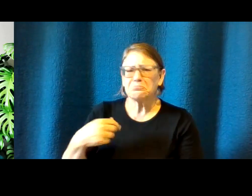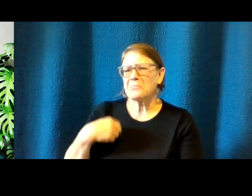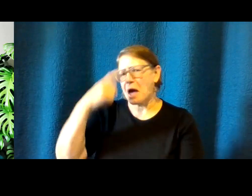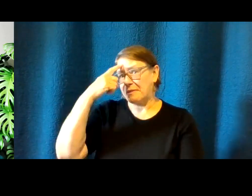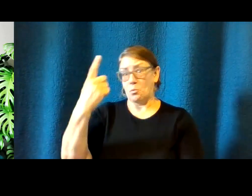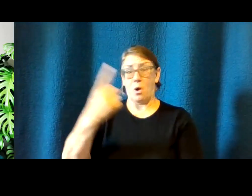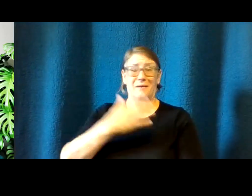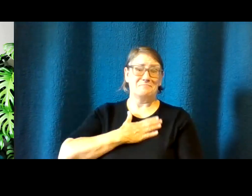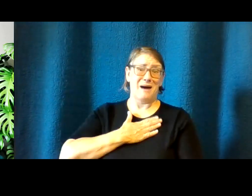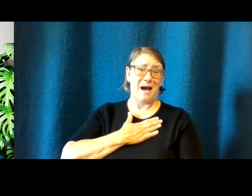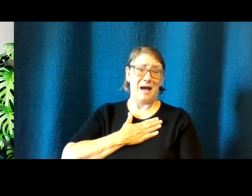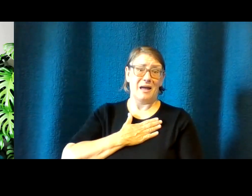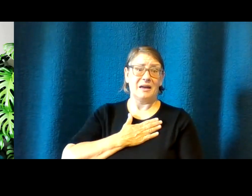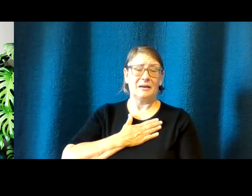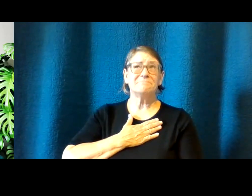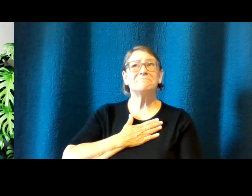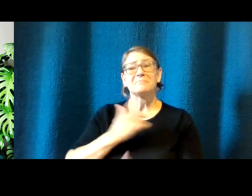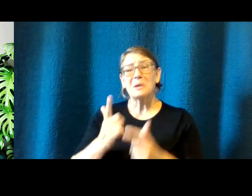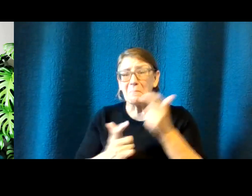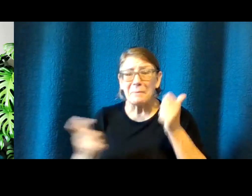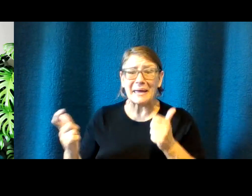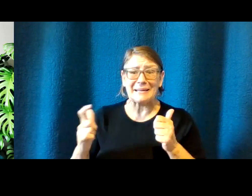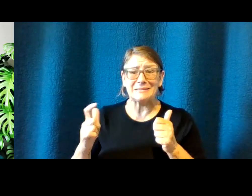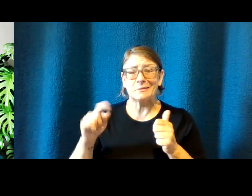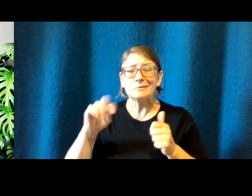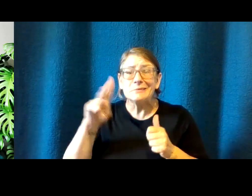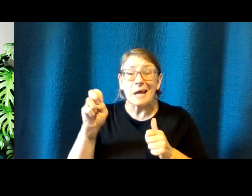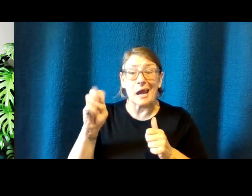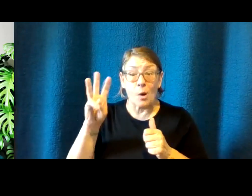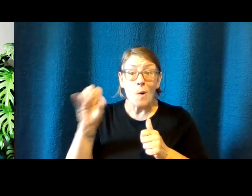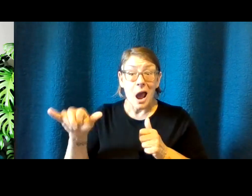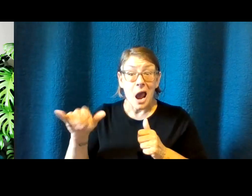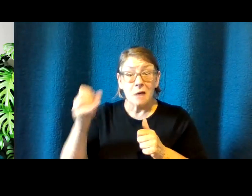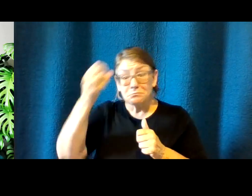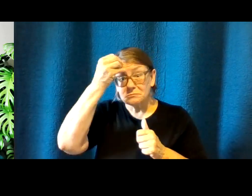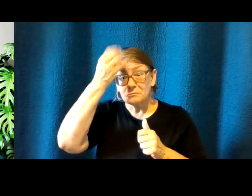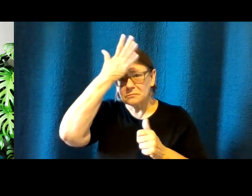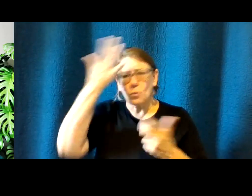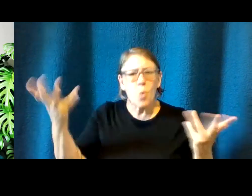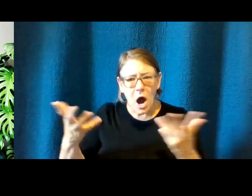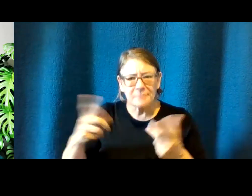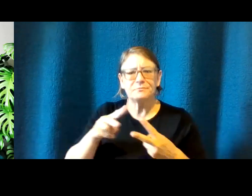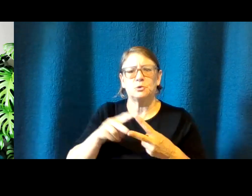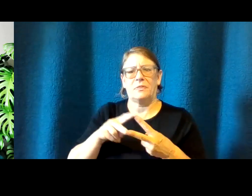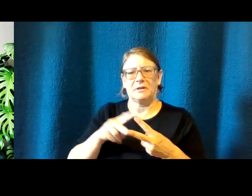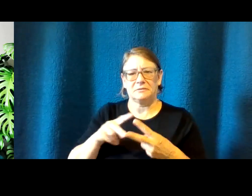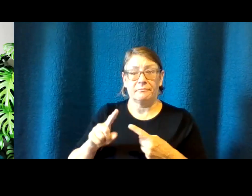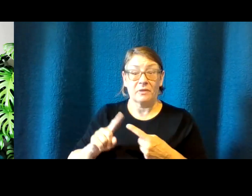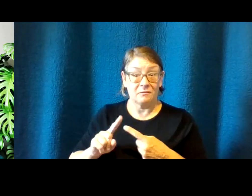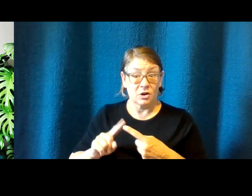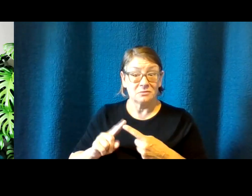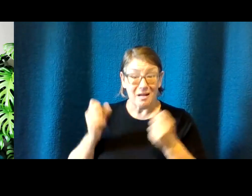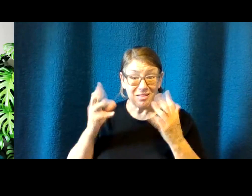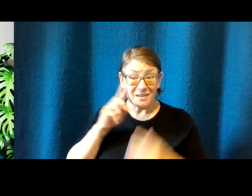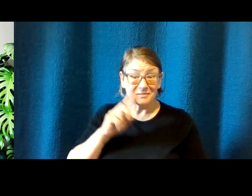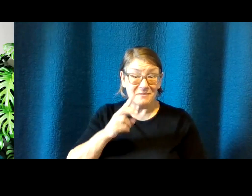of my biggest takeaways on it was two things. One, how a lot of the deaf and